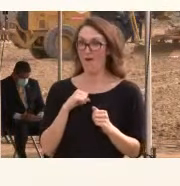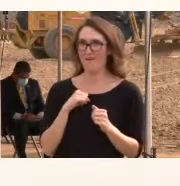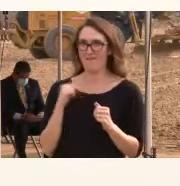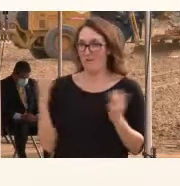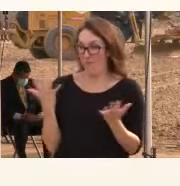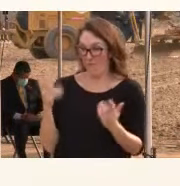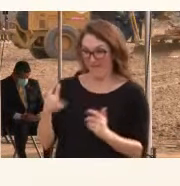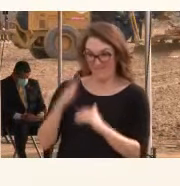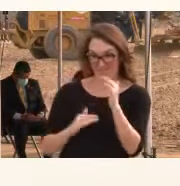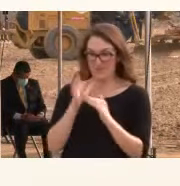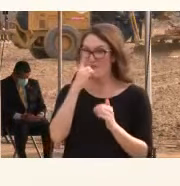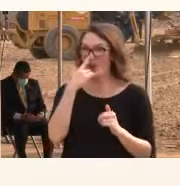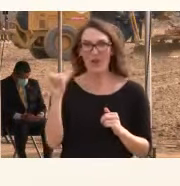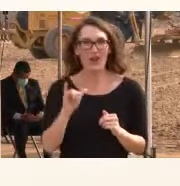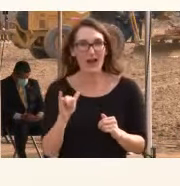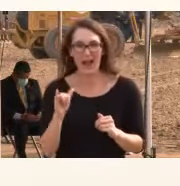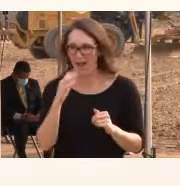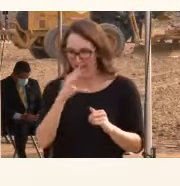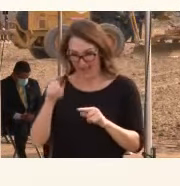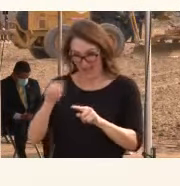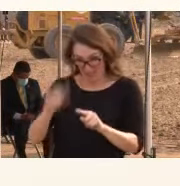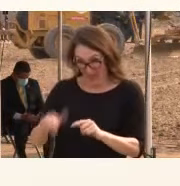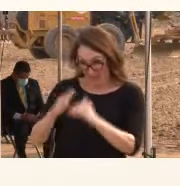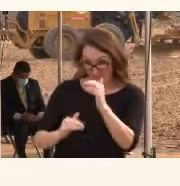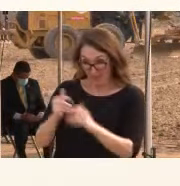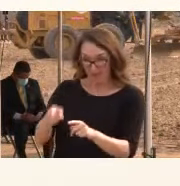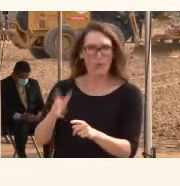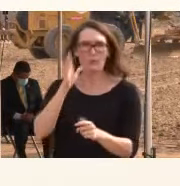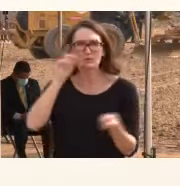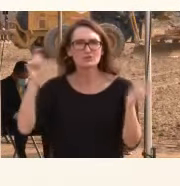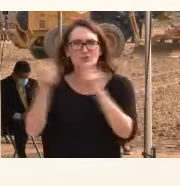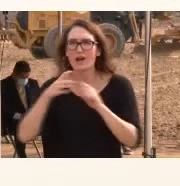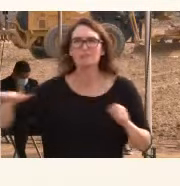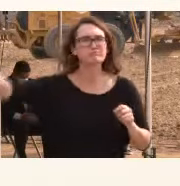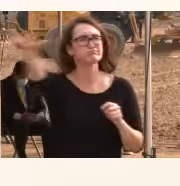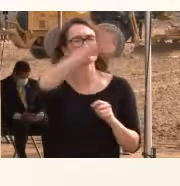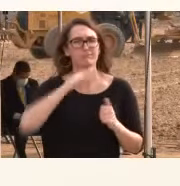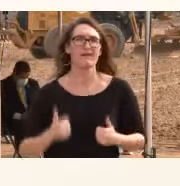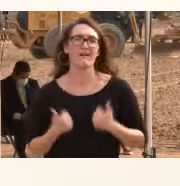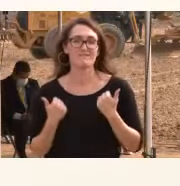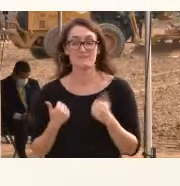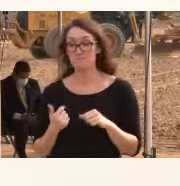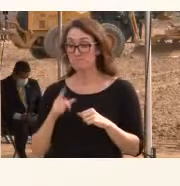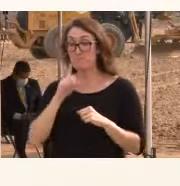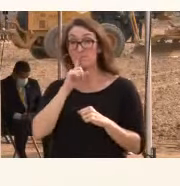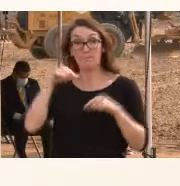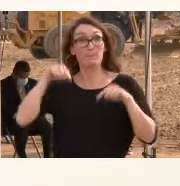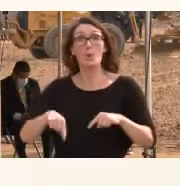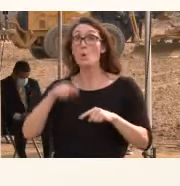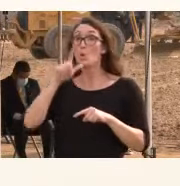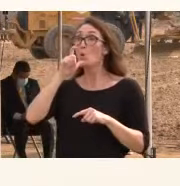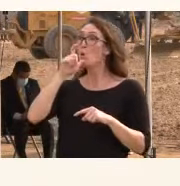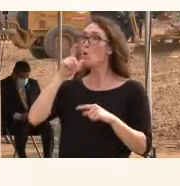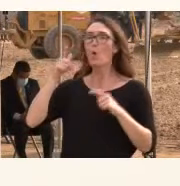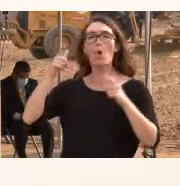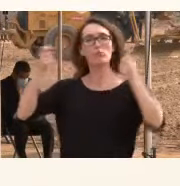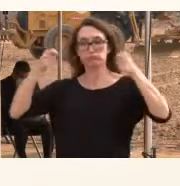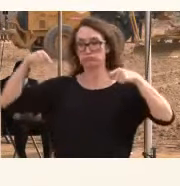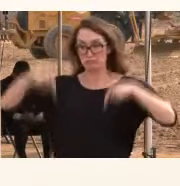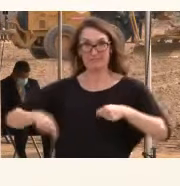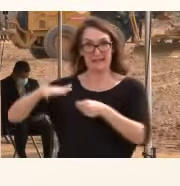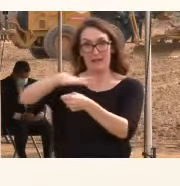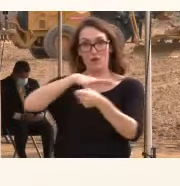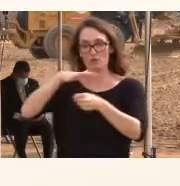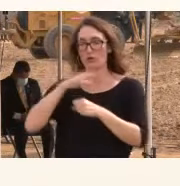to be constructed and the lives that it will change. This area is represented by Trustee Eric Payne, who has been a